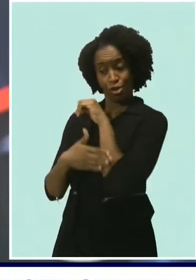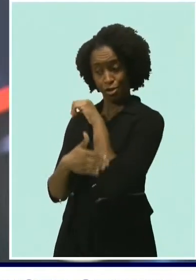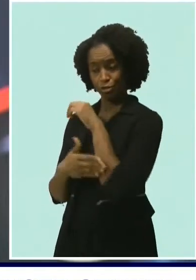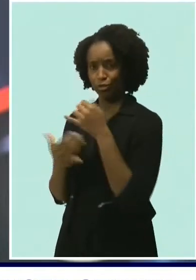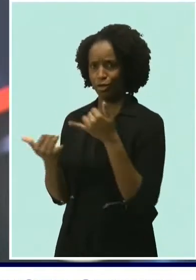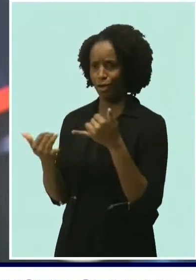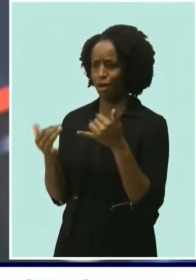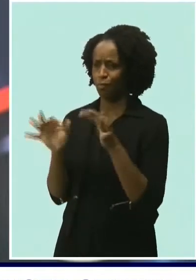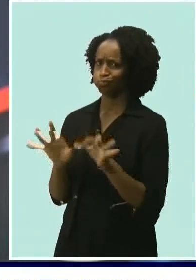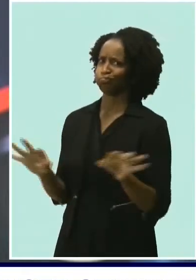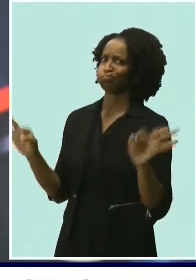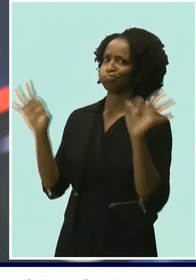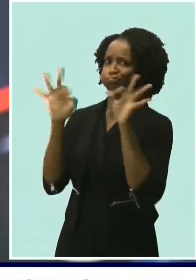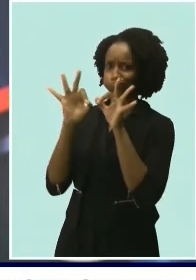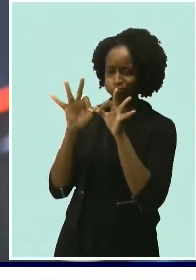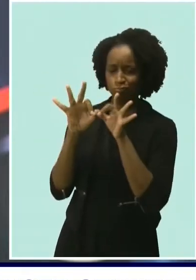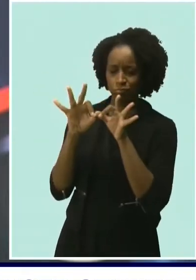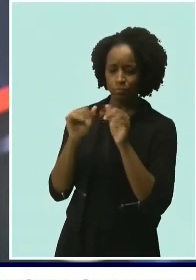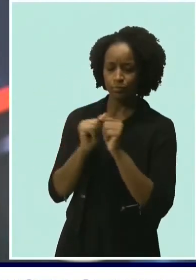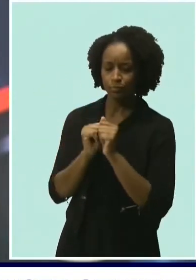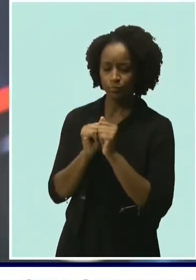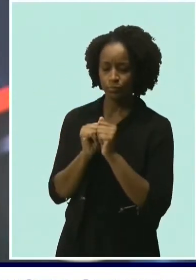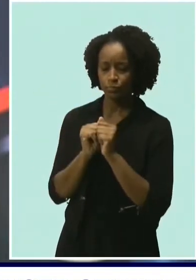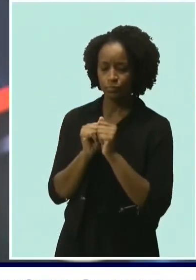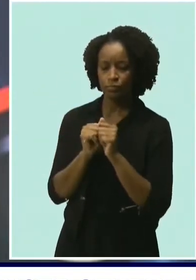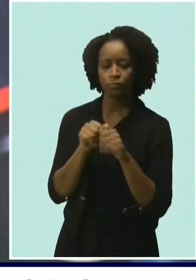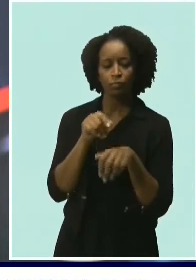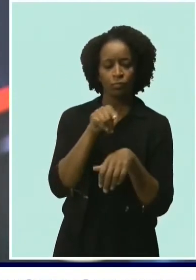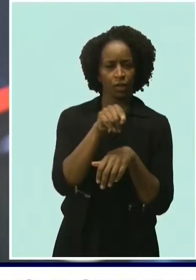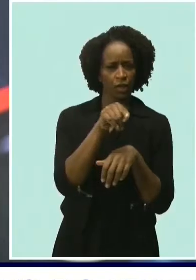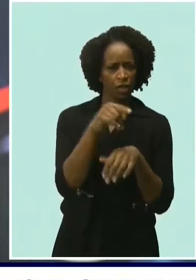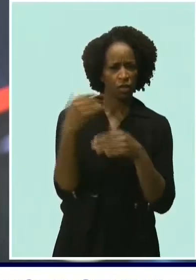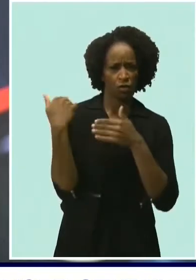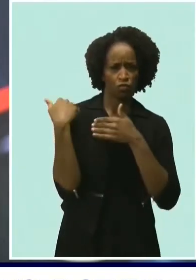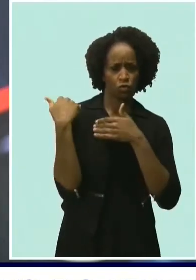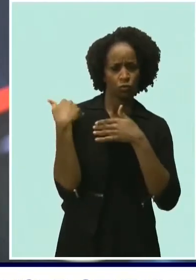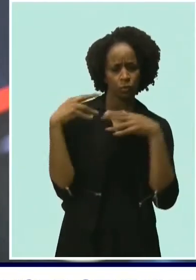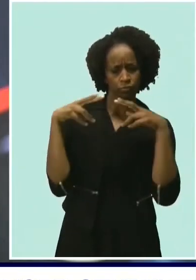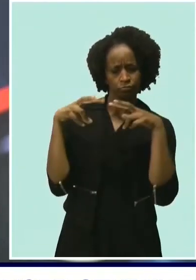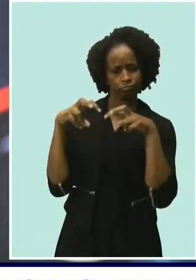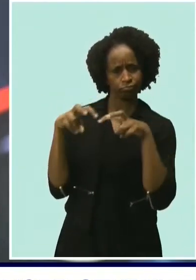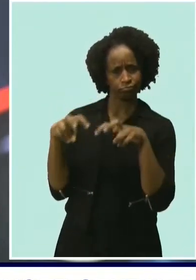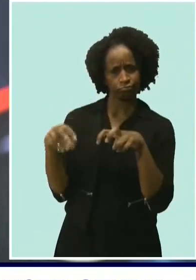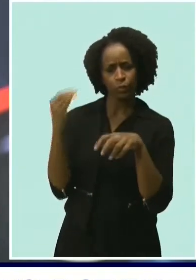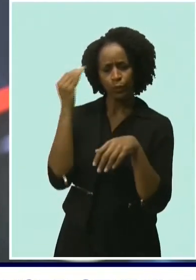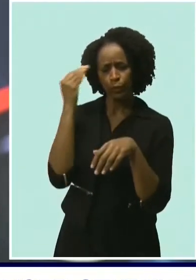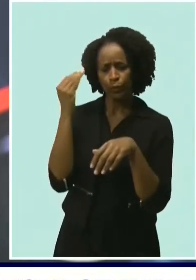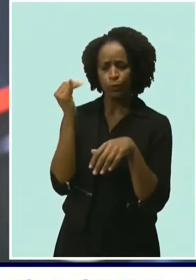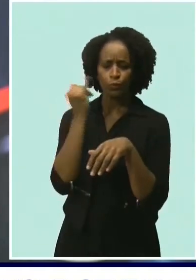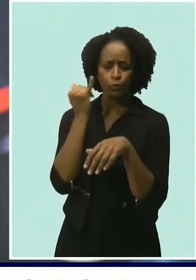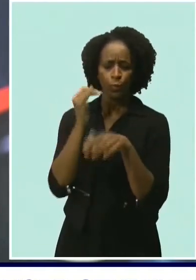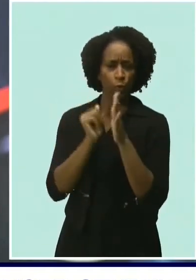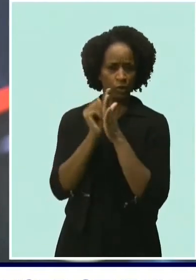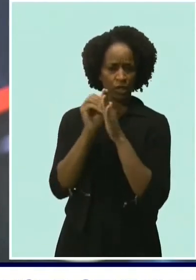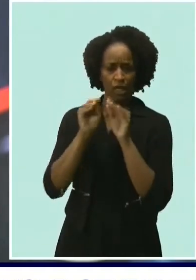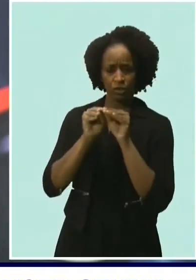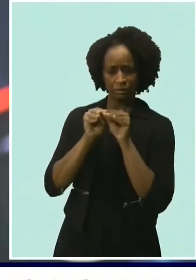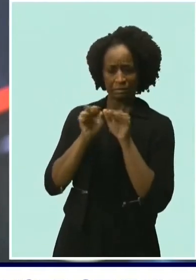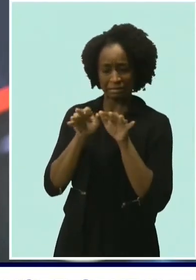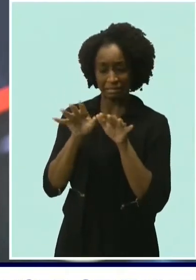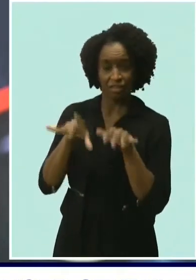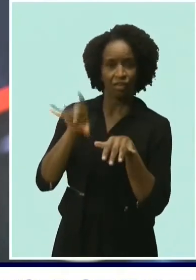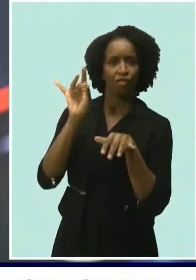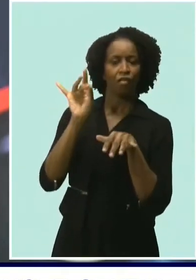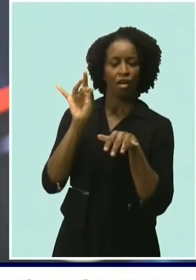David Rosen, tells CBC News once discovered earlier, doctors can use less aggressive methods of treatment, leading to better outcomes